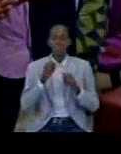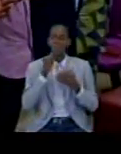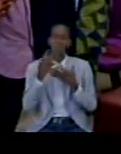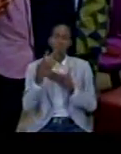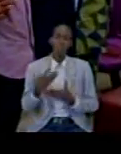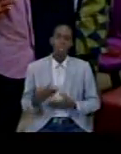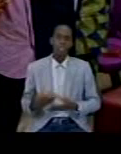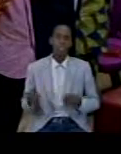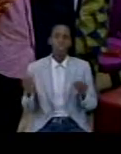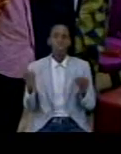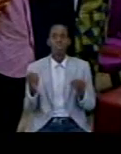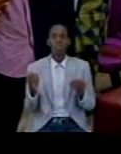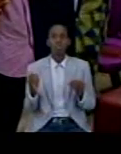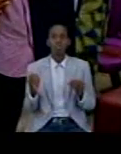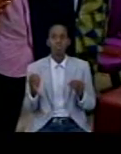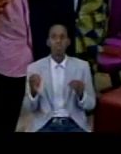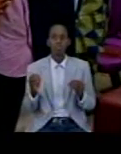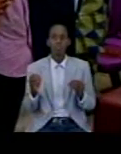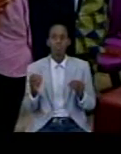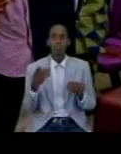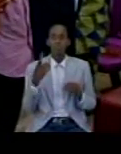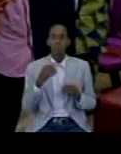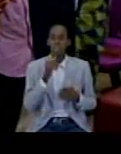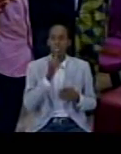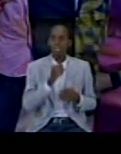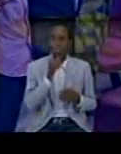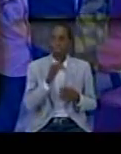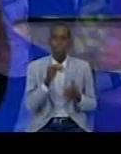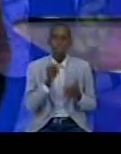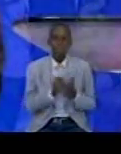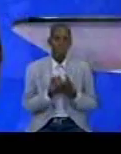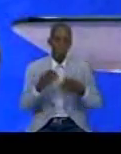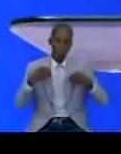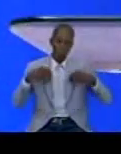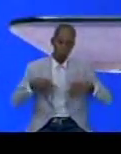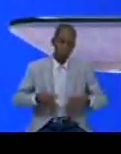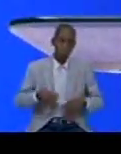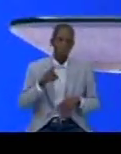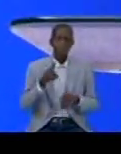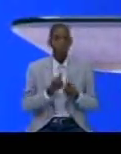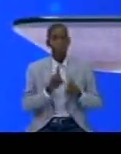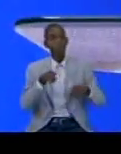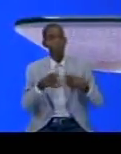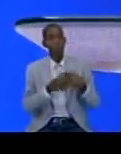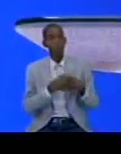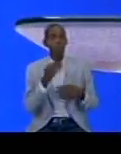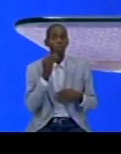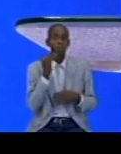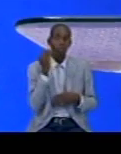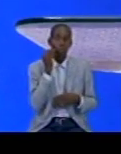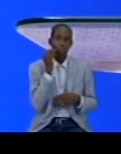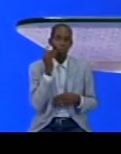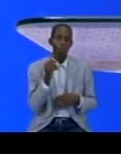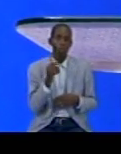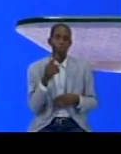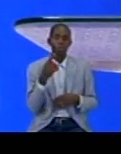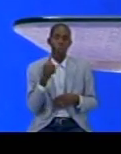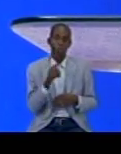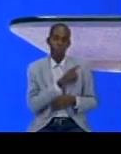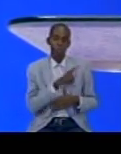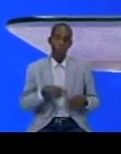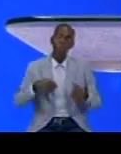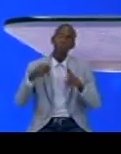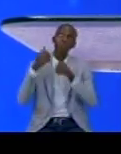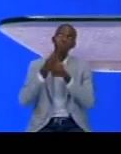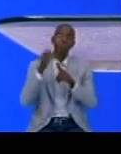solved. The secret that perplexed you, as you go back home, the Lord himself